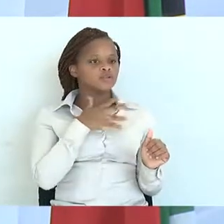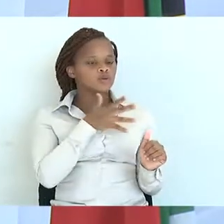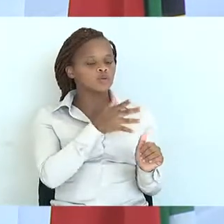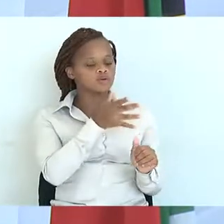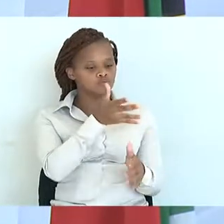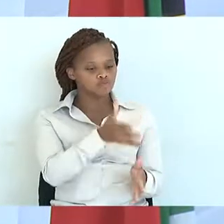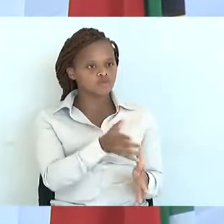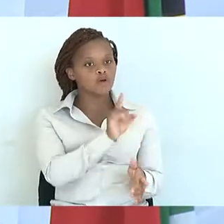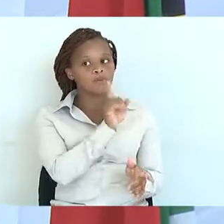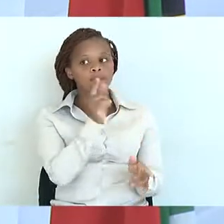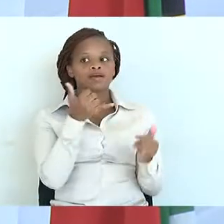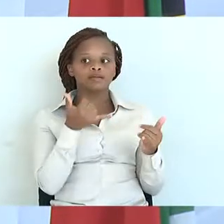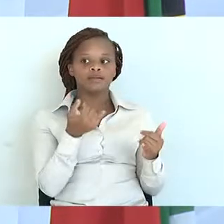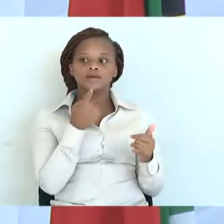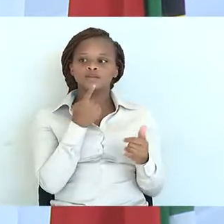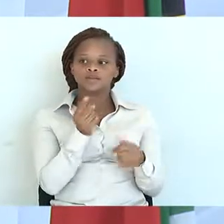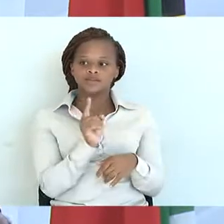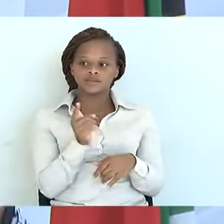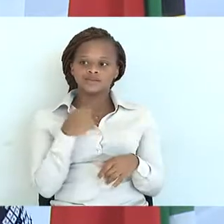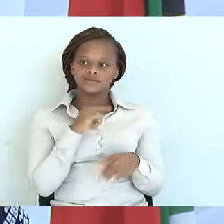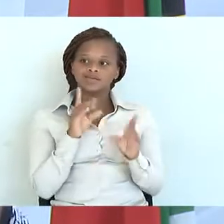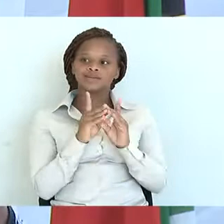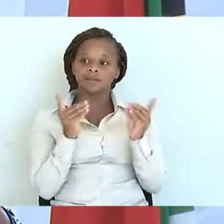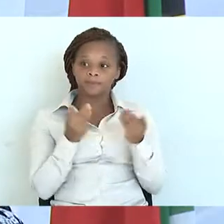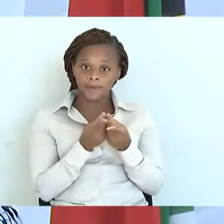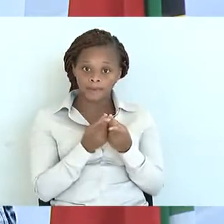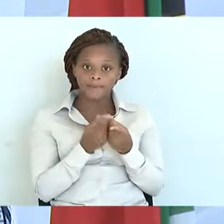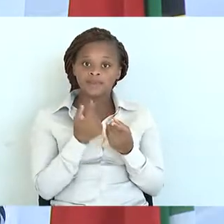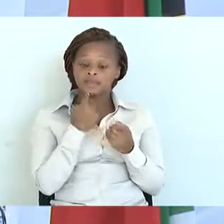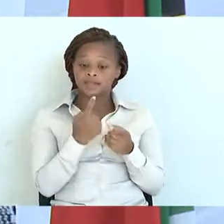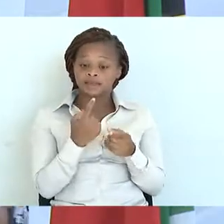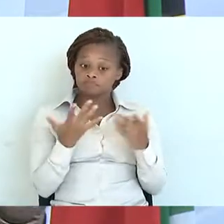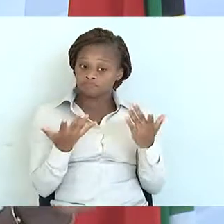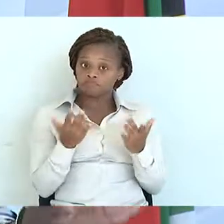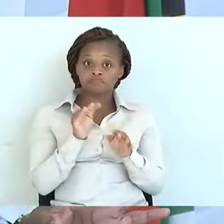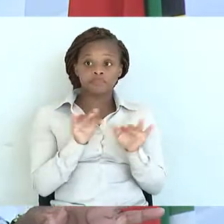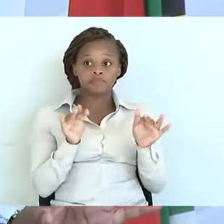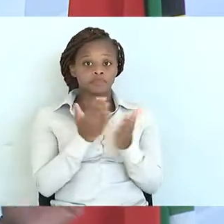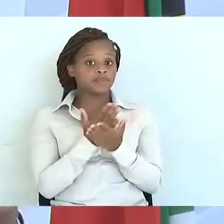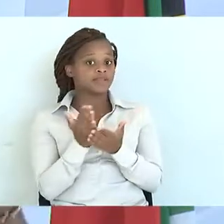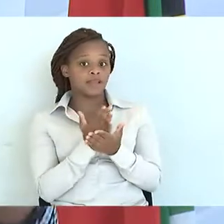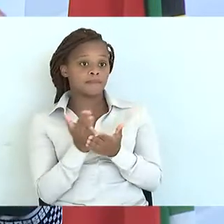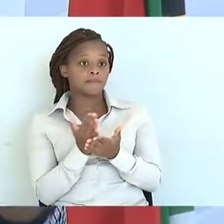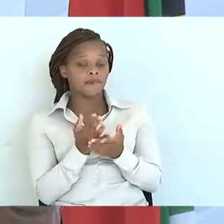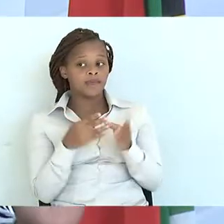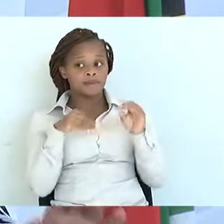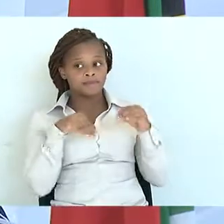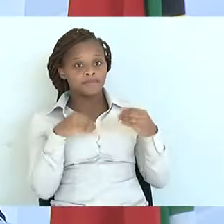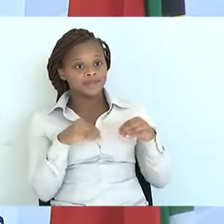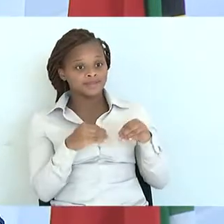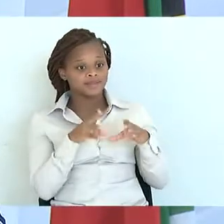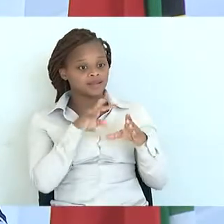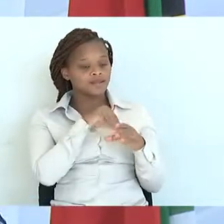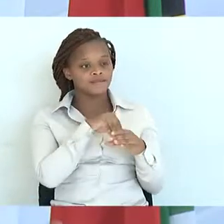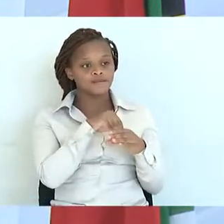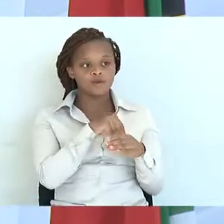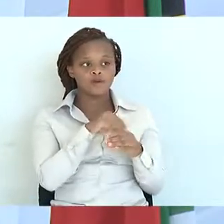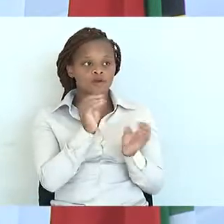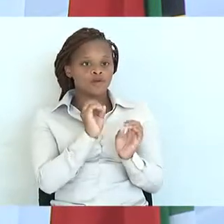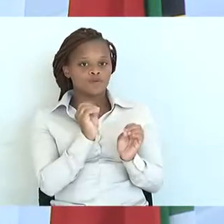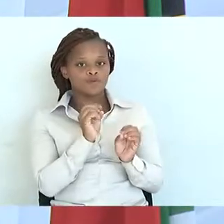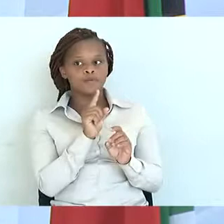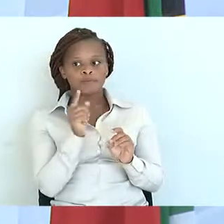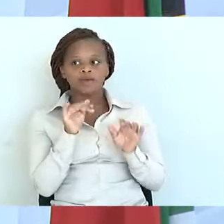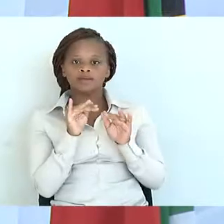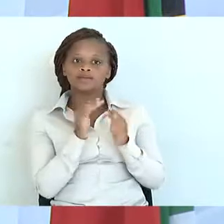Kodwa sithi as a department kunabantu abangekho ku business manje or kunabantu abanama business amancane